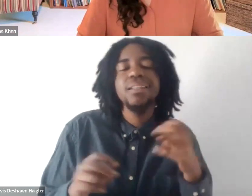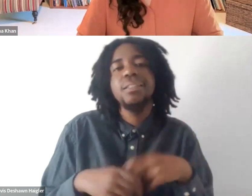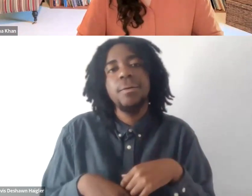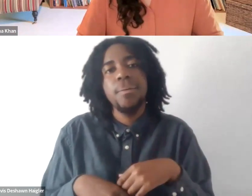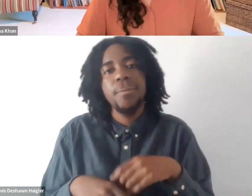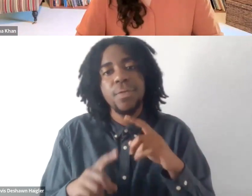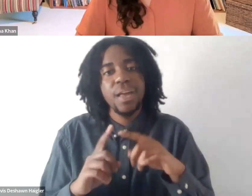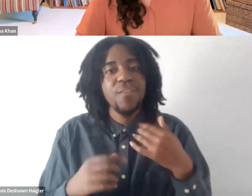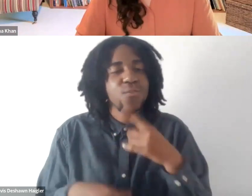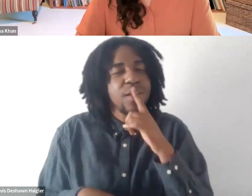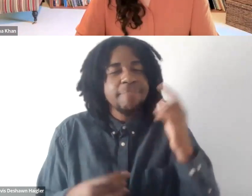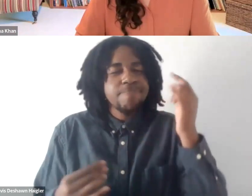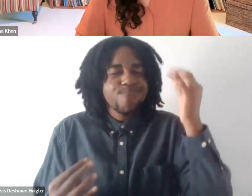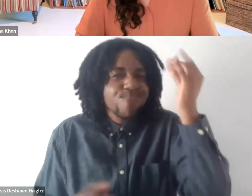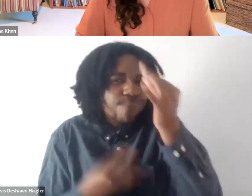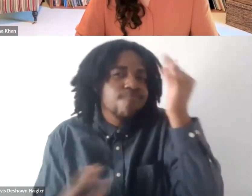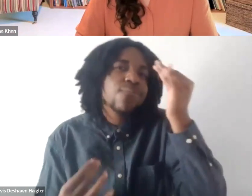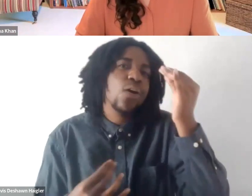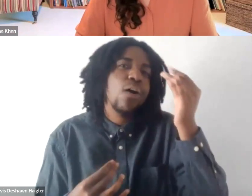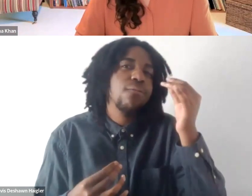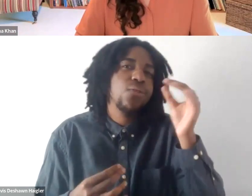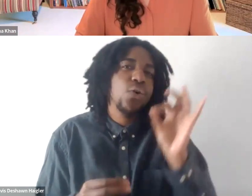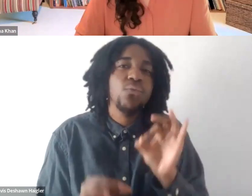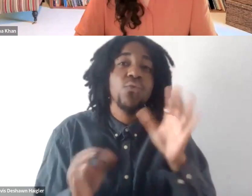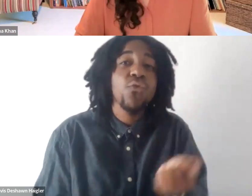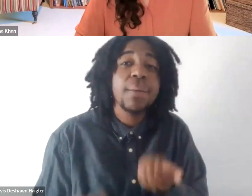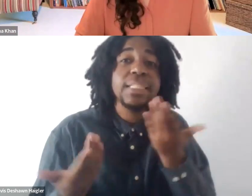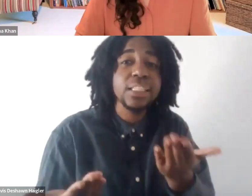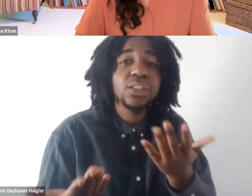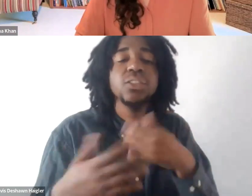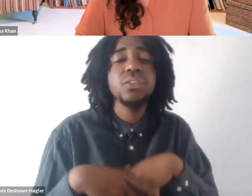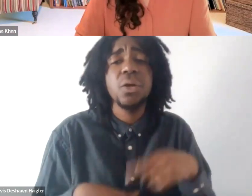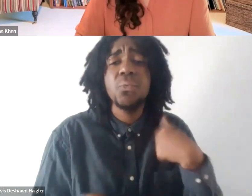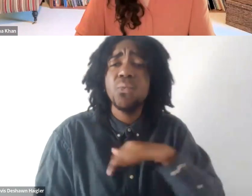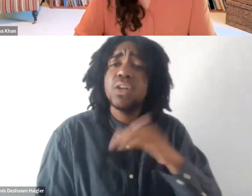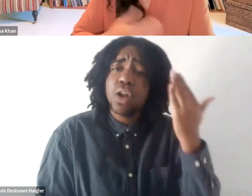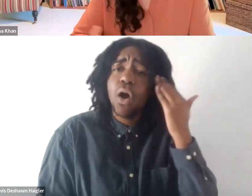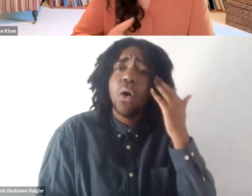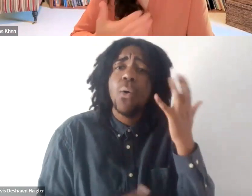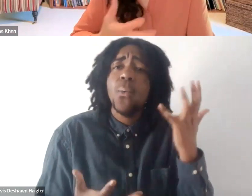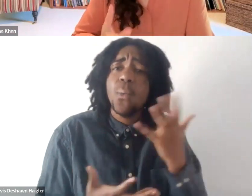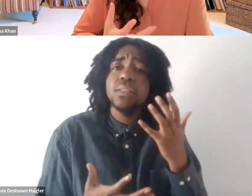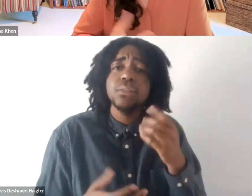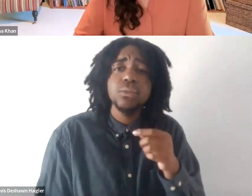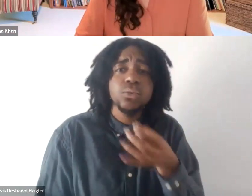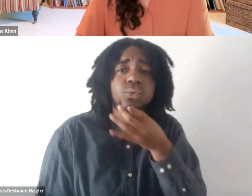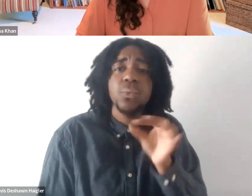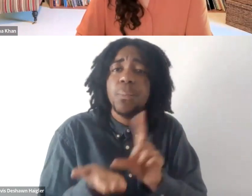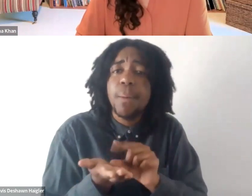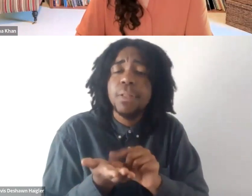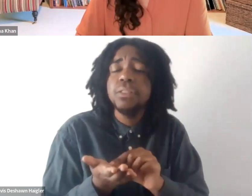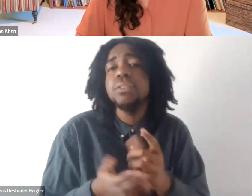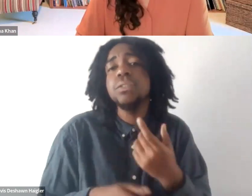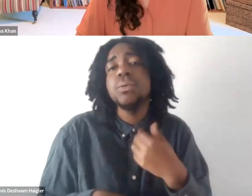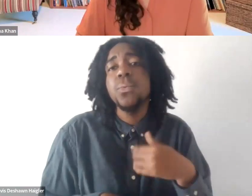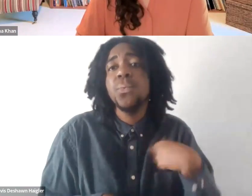thoughtful recommendations, and they do know what's coming out, what's been successful, like with kids